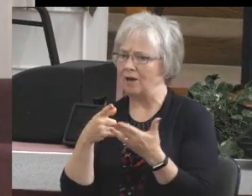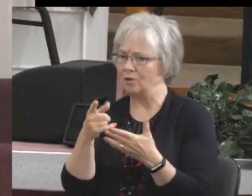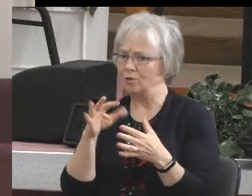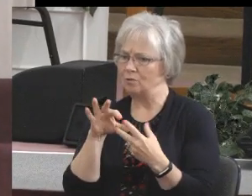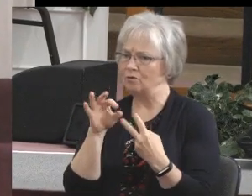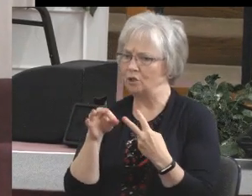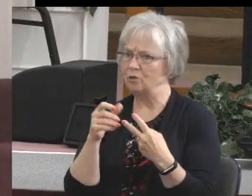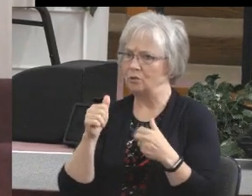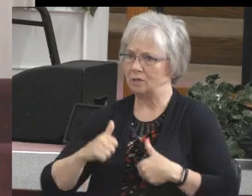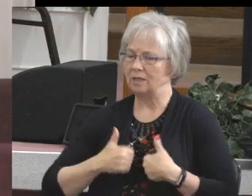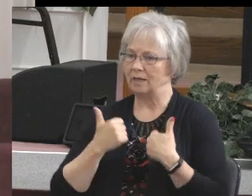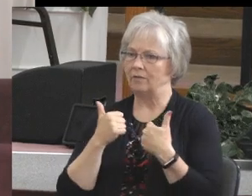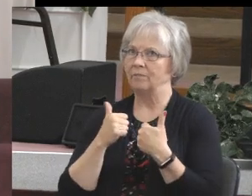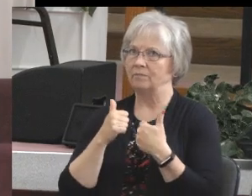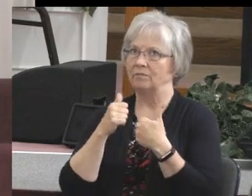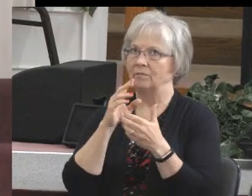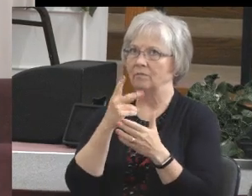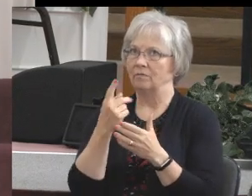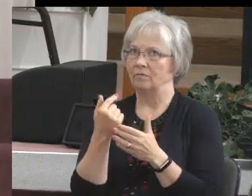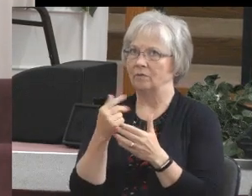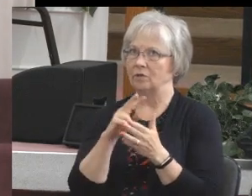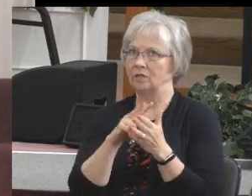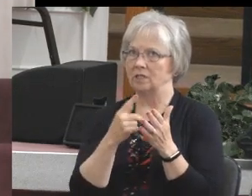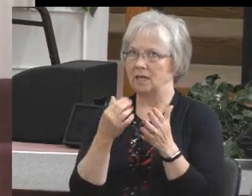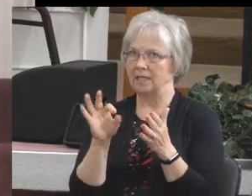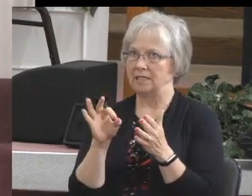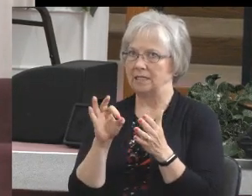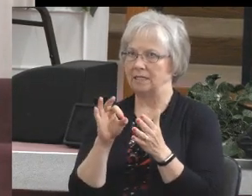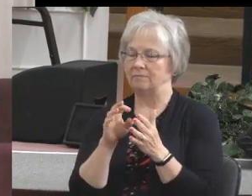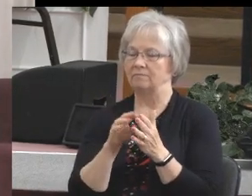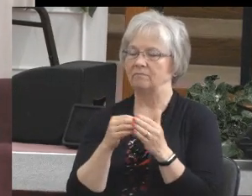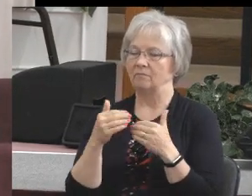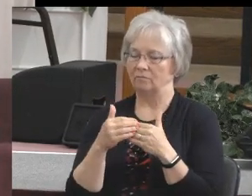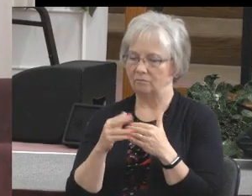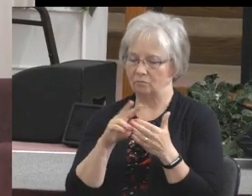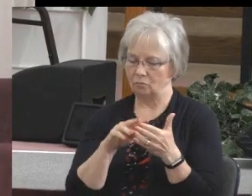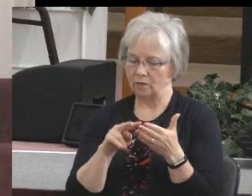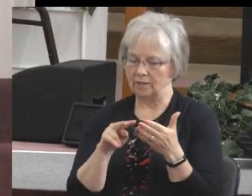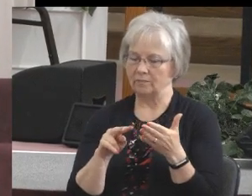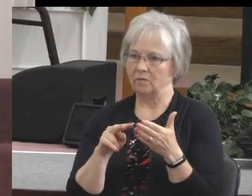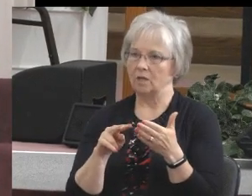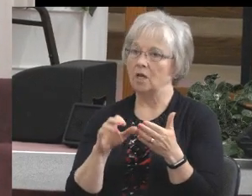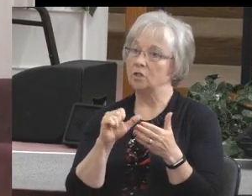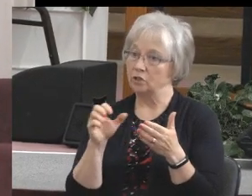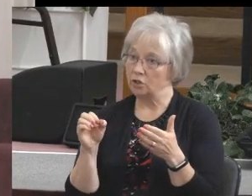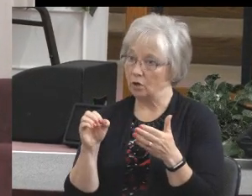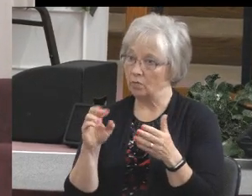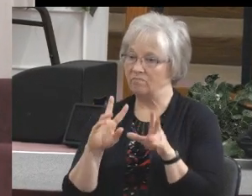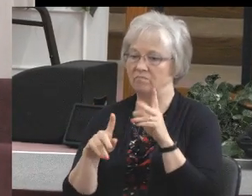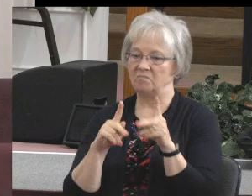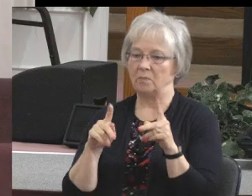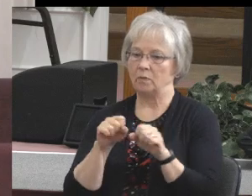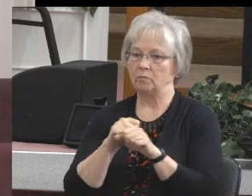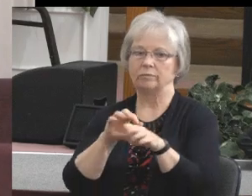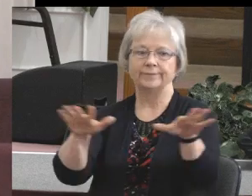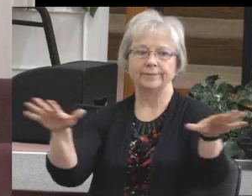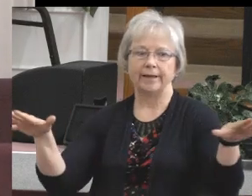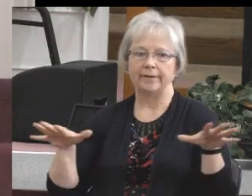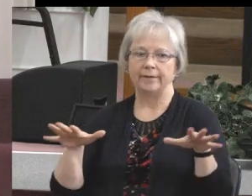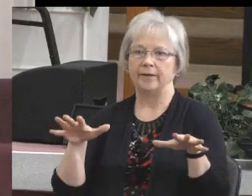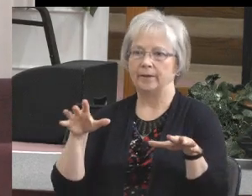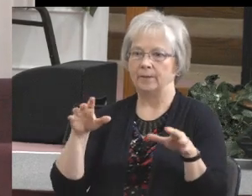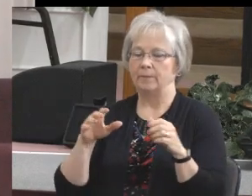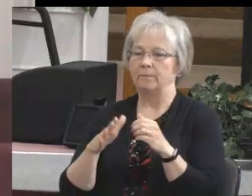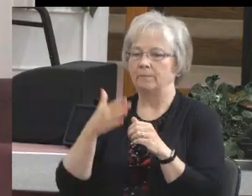Acts chapter 11 and we begin with verse 19, if you'll follow along. So then those who were scattered because of the persecution that occurred